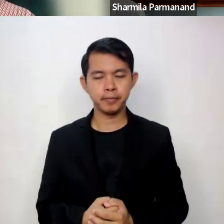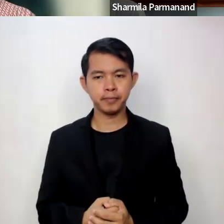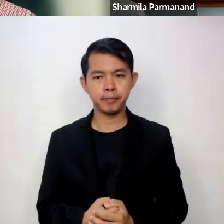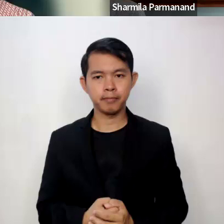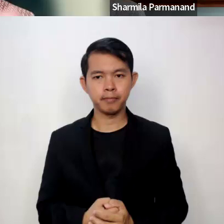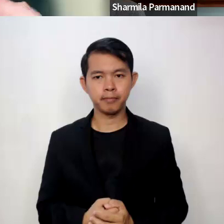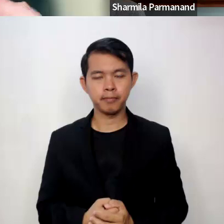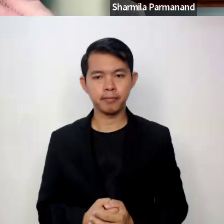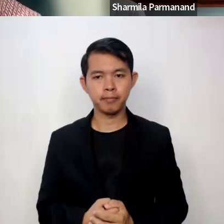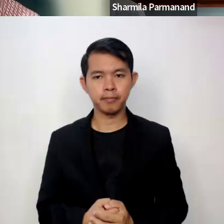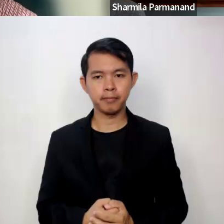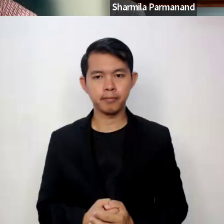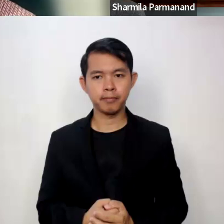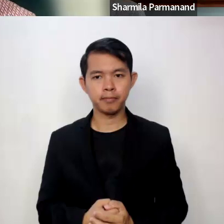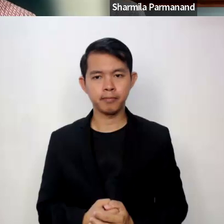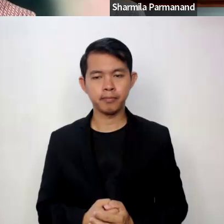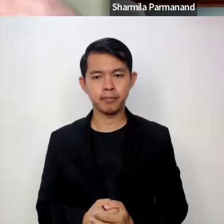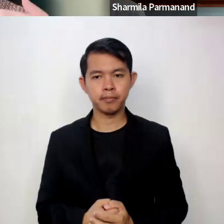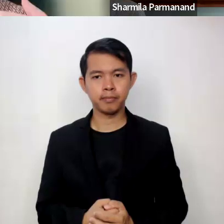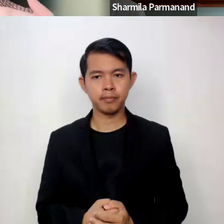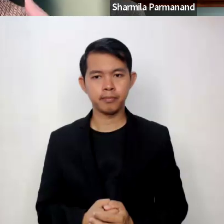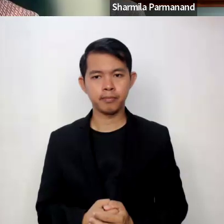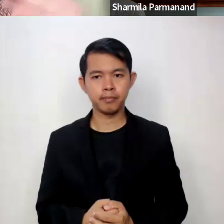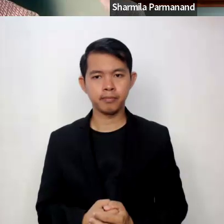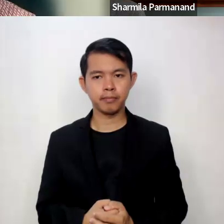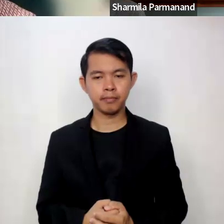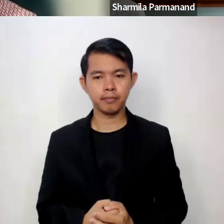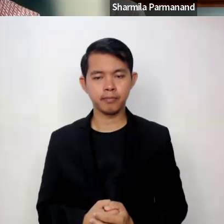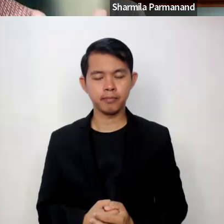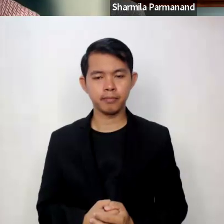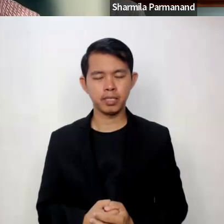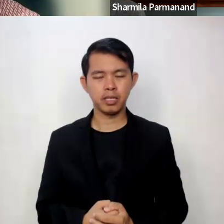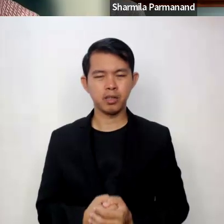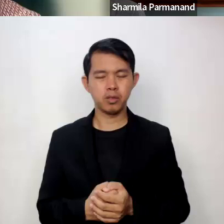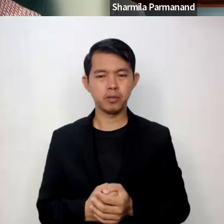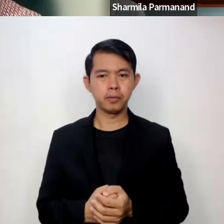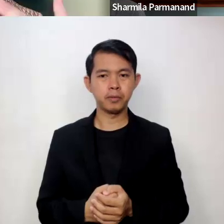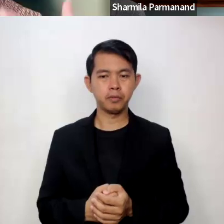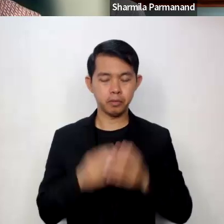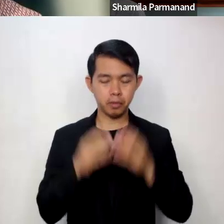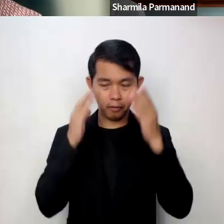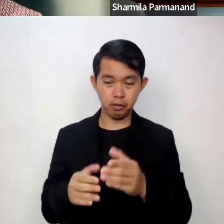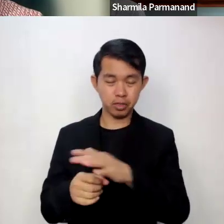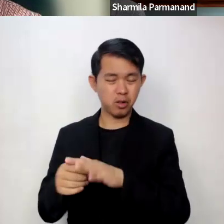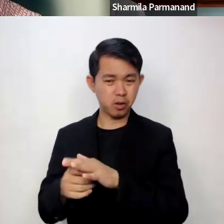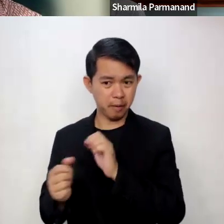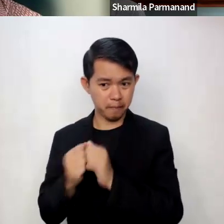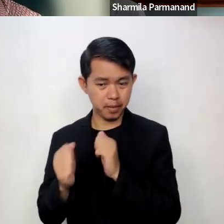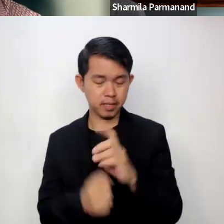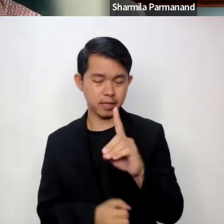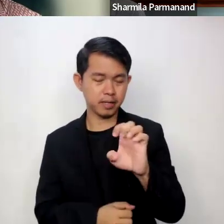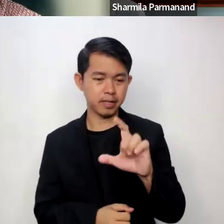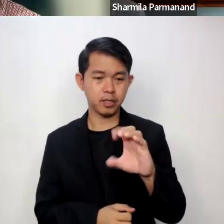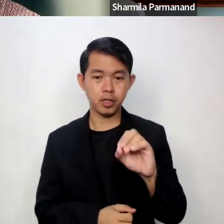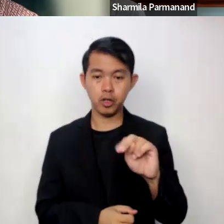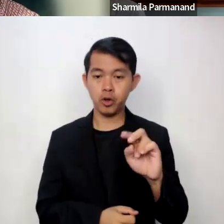wherein returning to the local isn't necessarily decolonial always, because we might have internalized or internal colonial